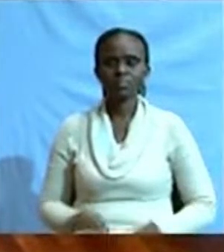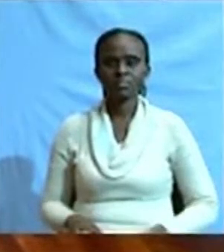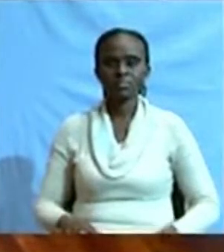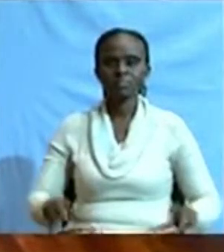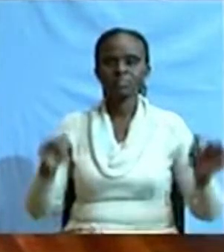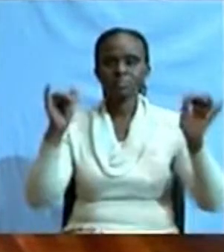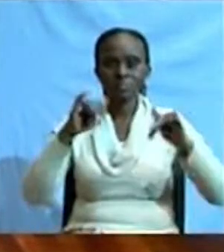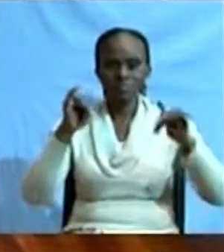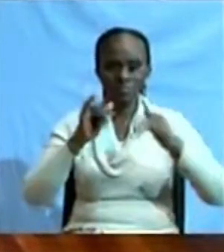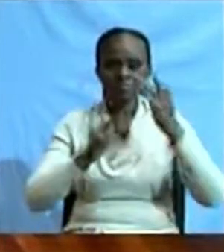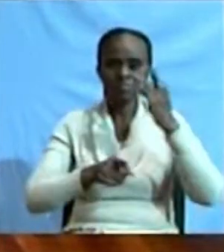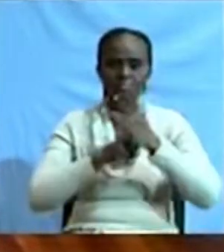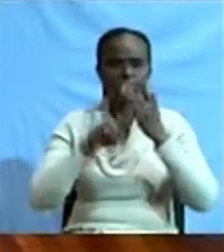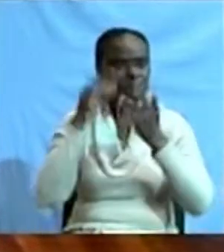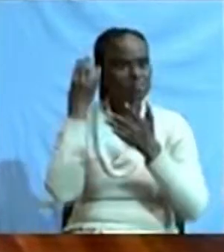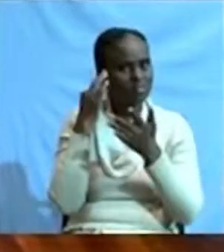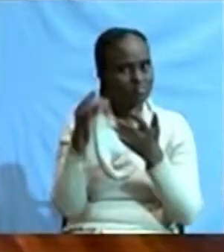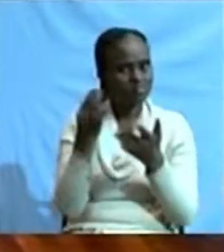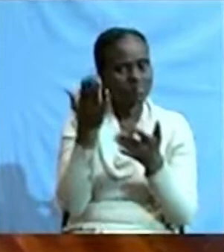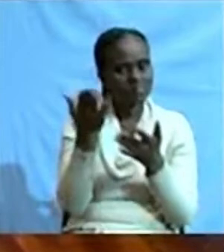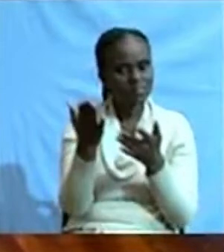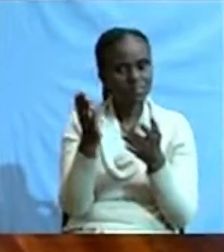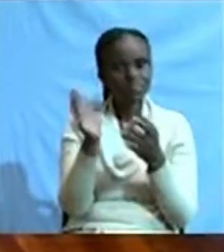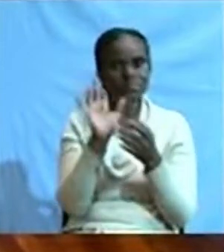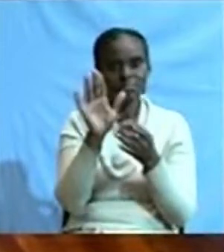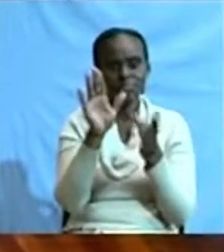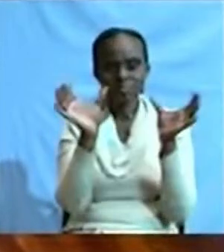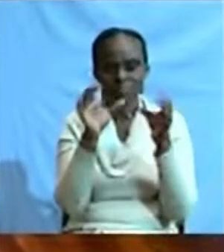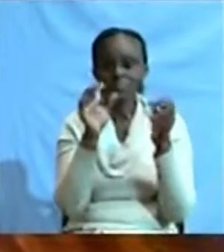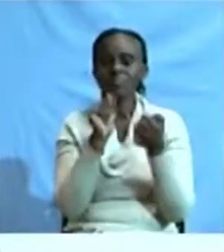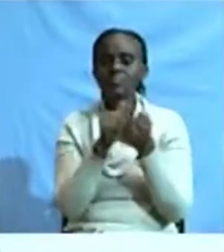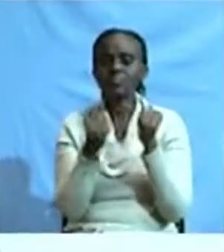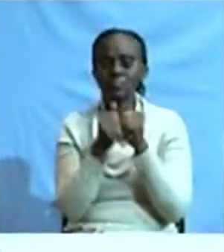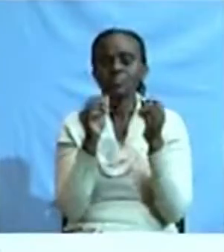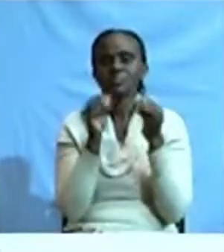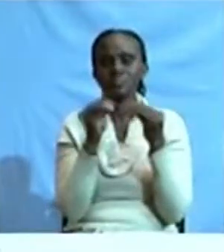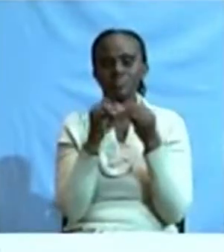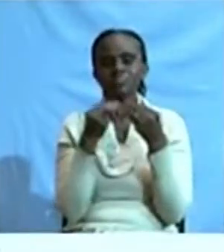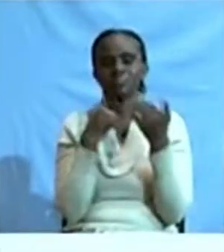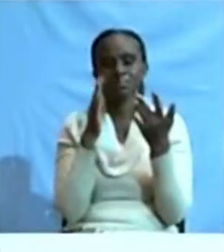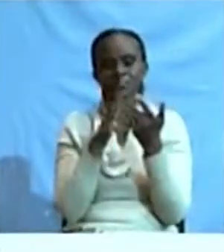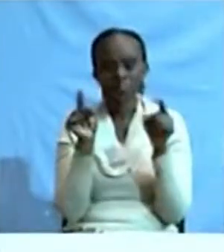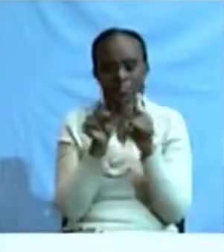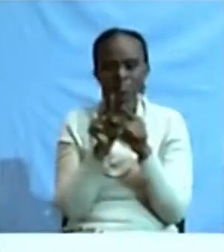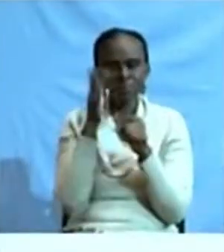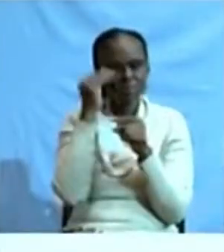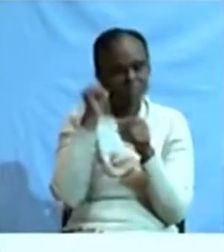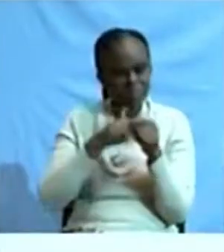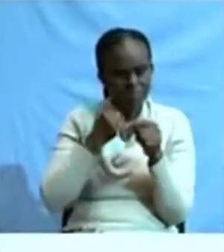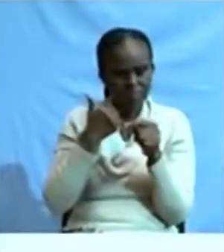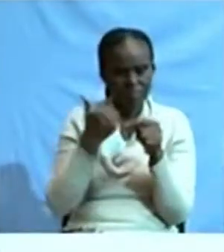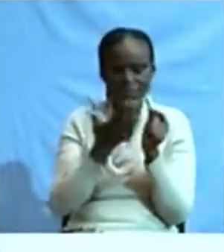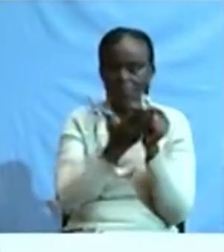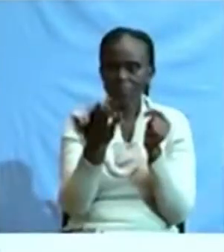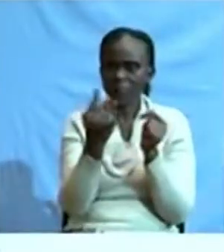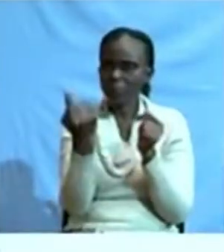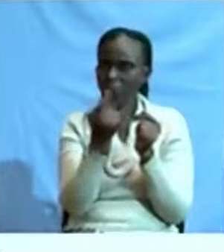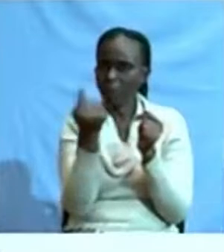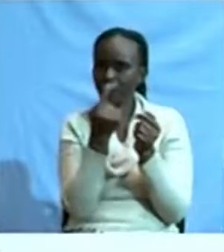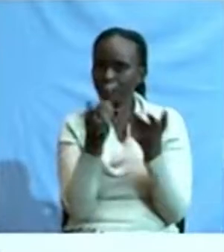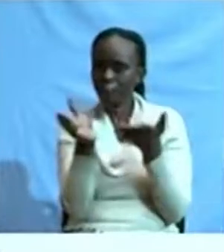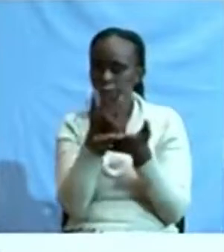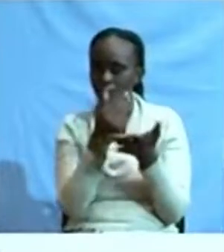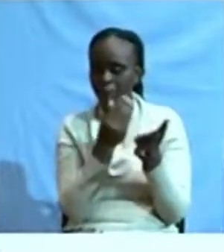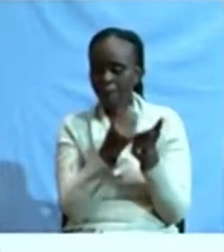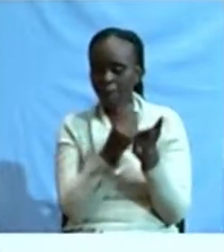Yeah, Town Clerk, your council has a lot of problems. And the main purpose you are there is basically to collect